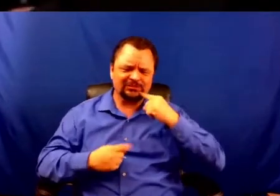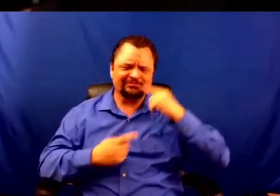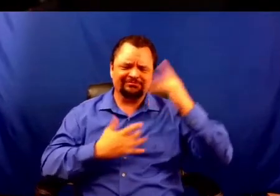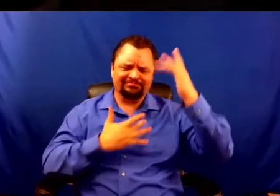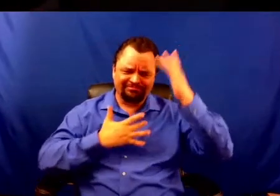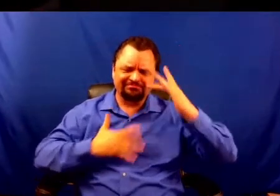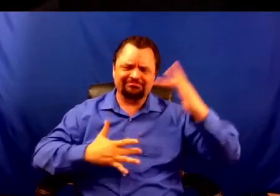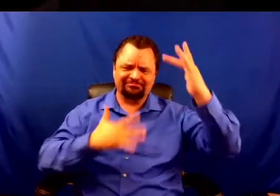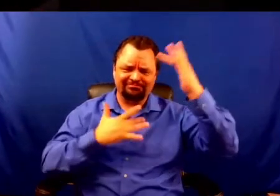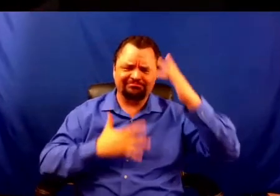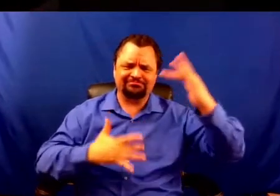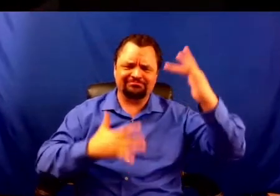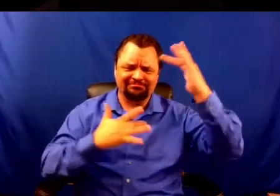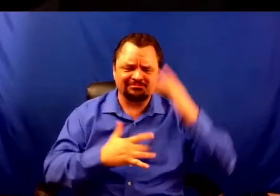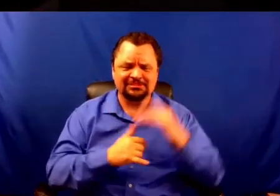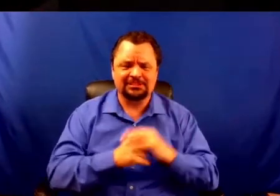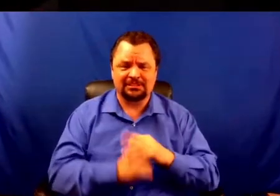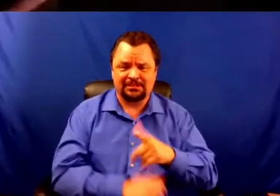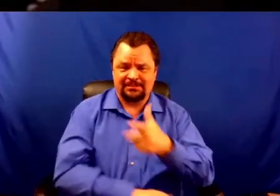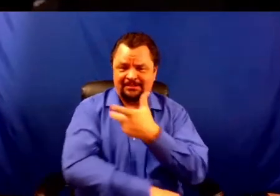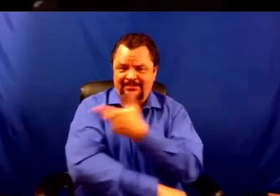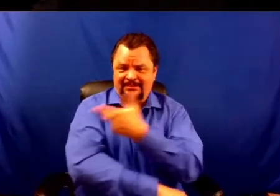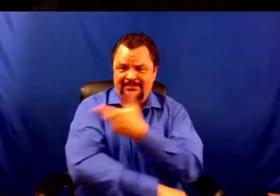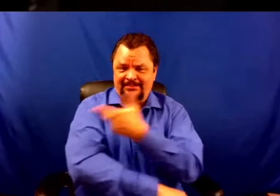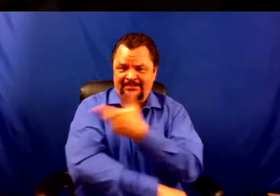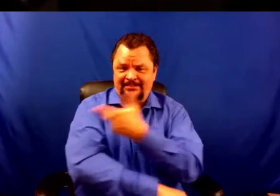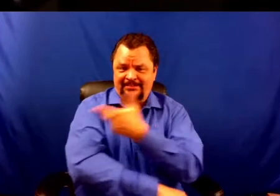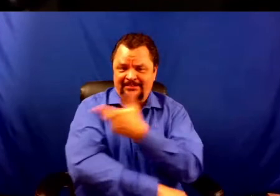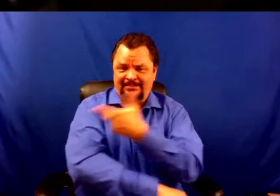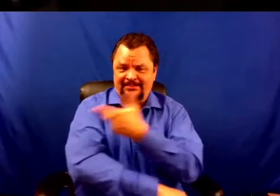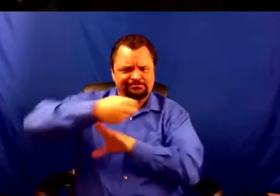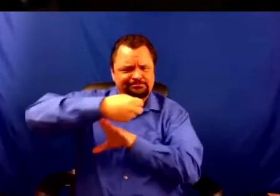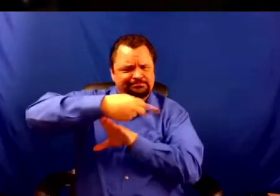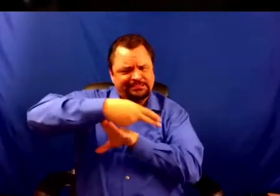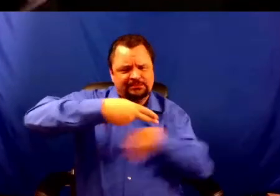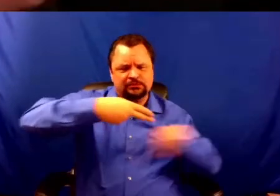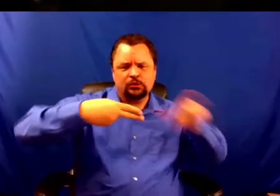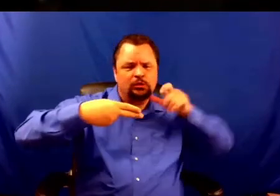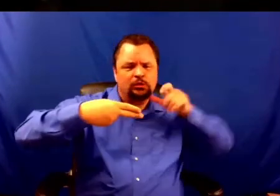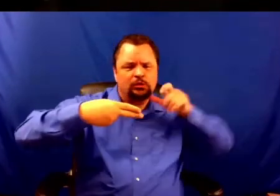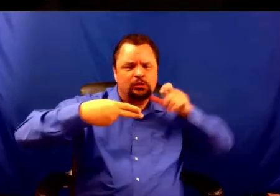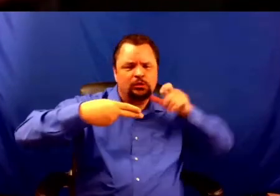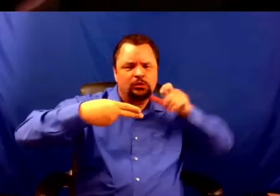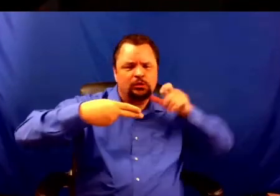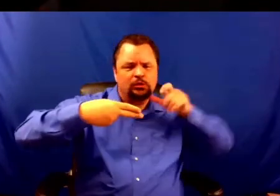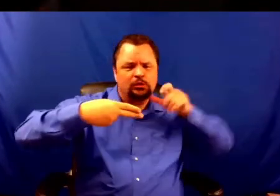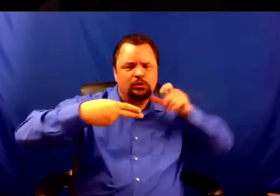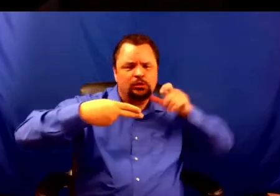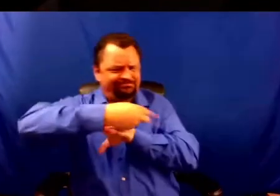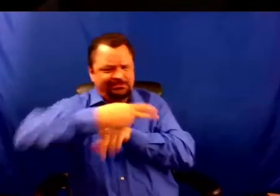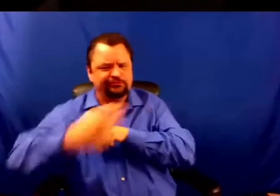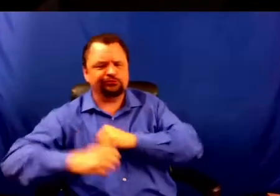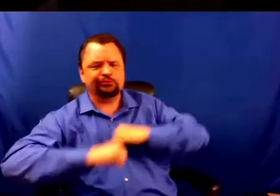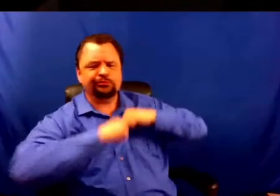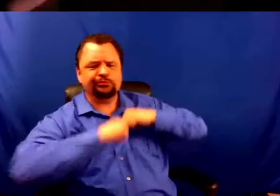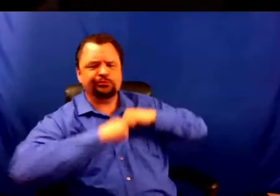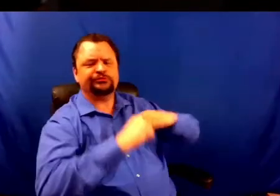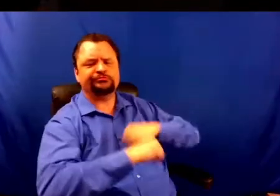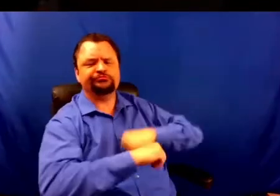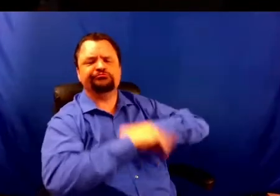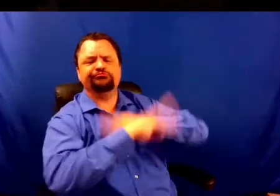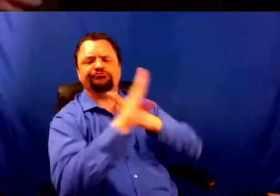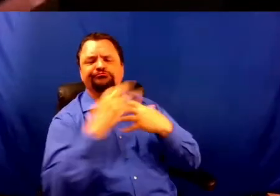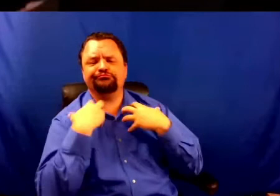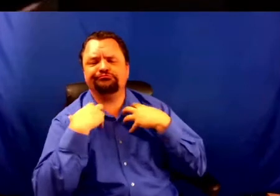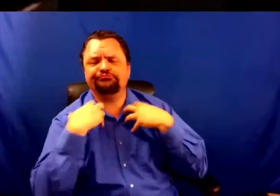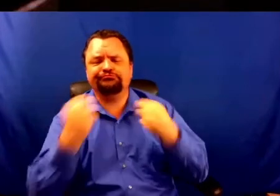of a disease actually far outweighs anything from the vaccine. It is the safest and best immunity. It helps us avoid serious